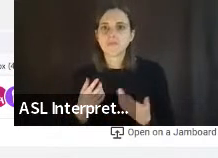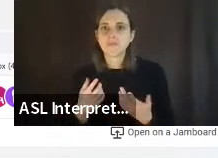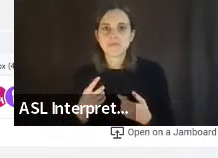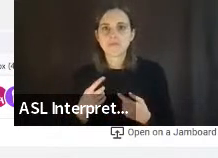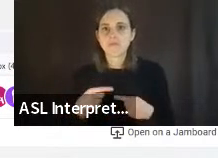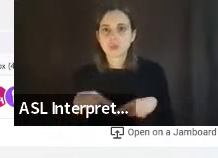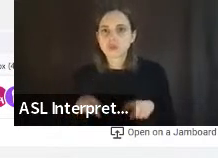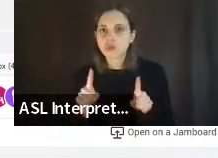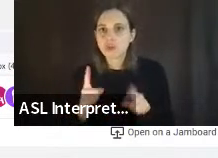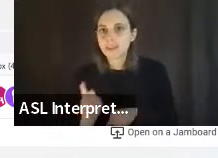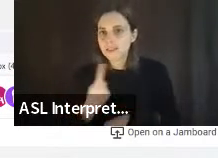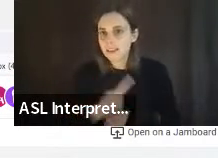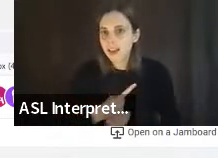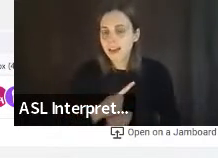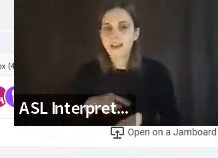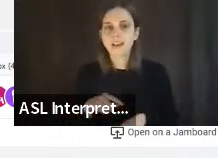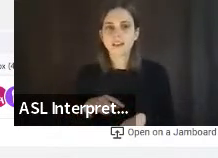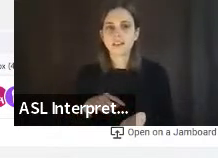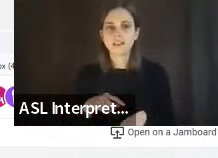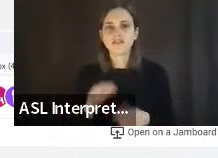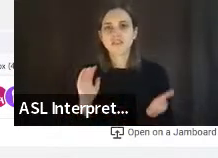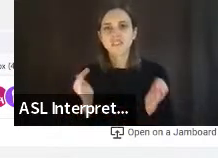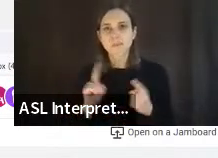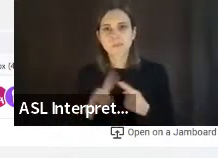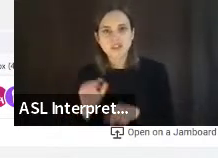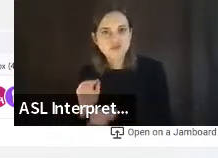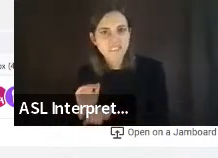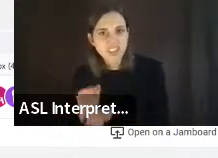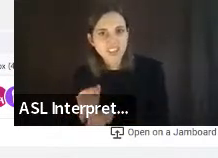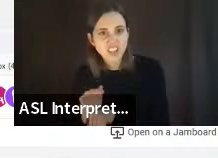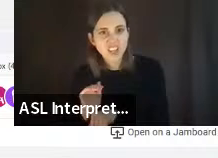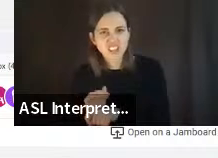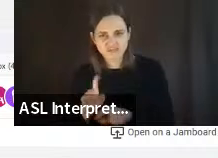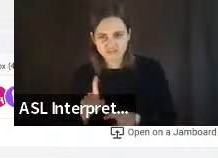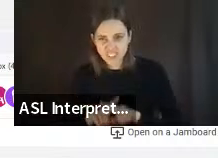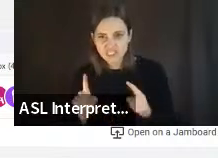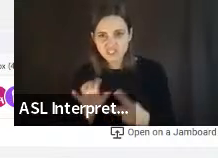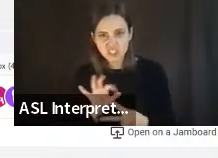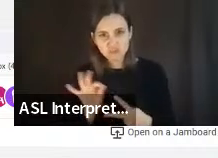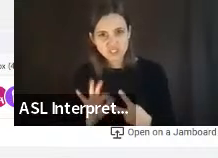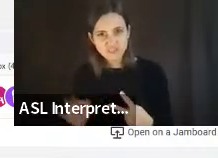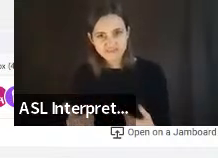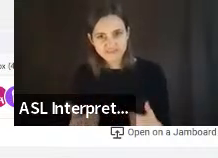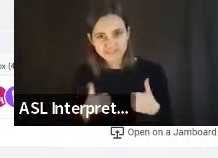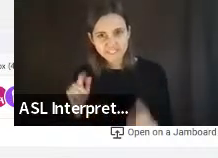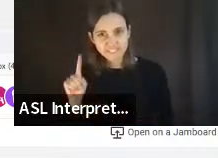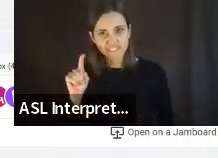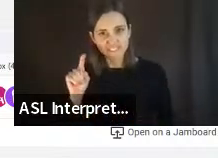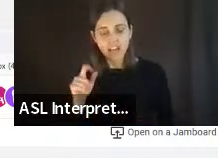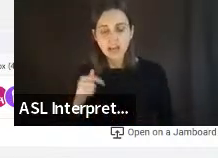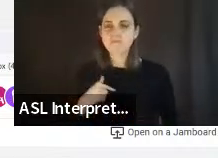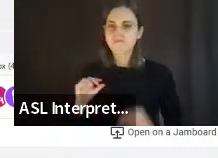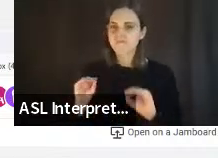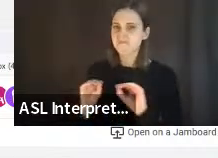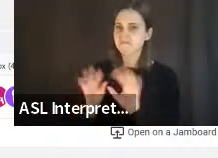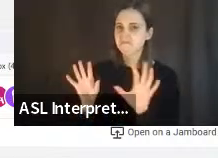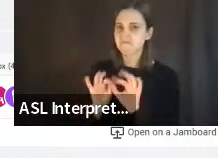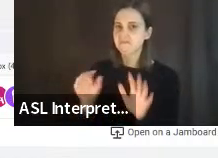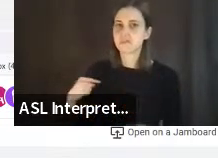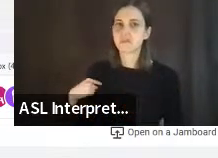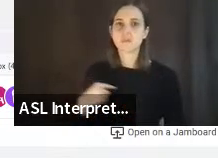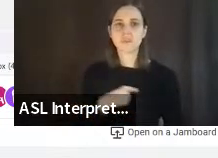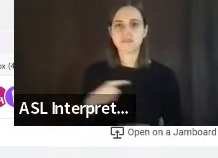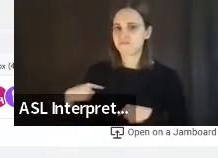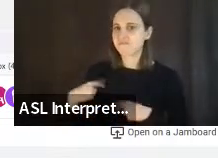freight lane in the evening, and clarified that that sort of thing was not being considered as part of